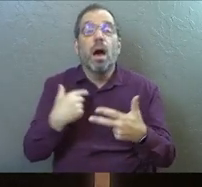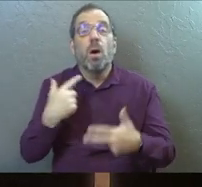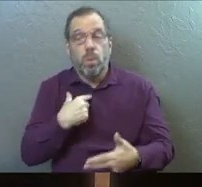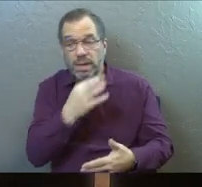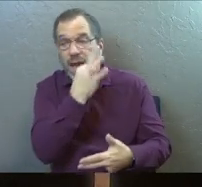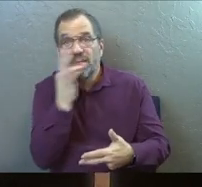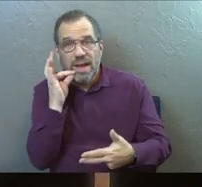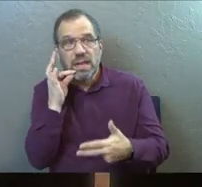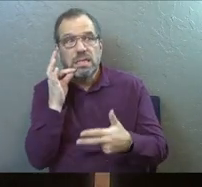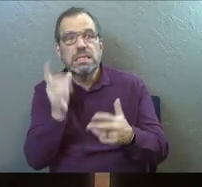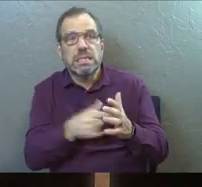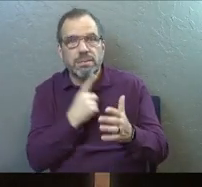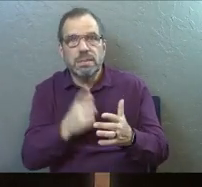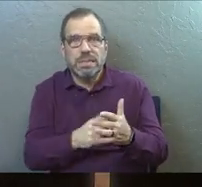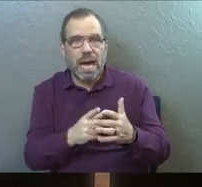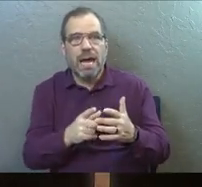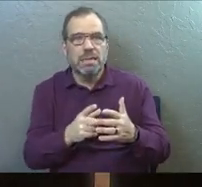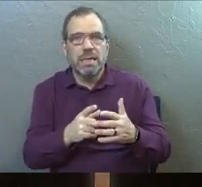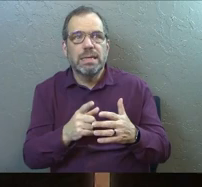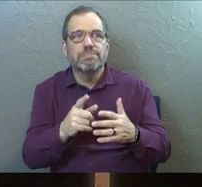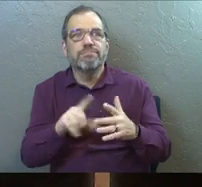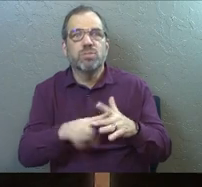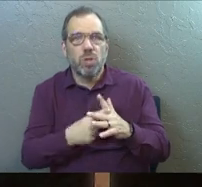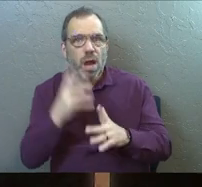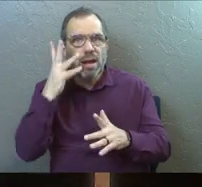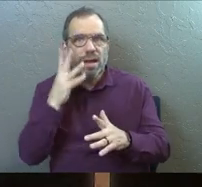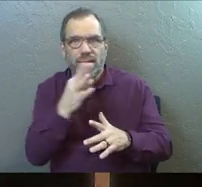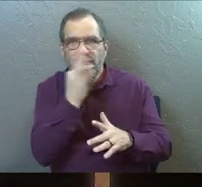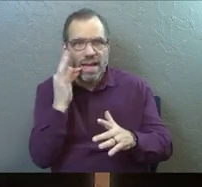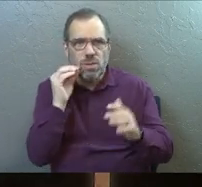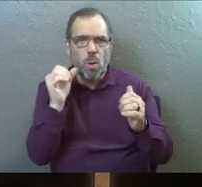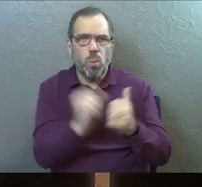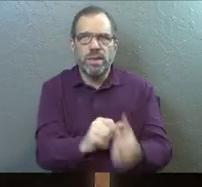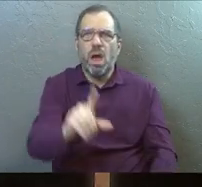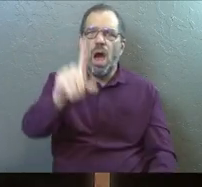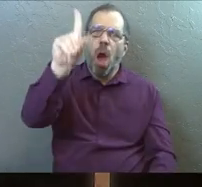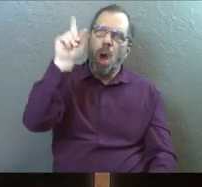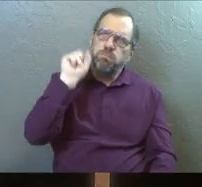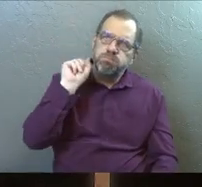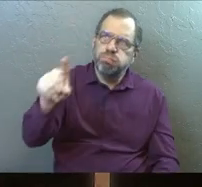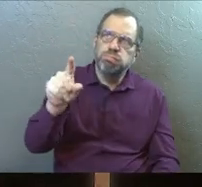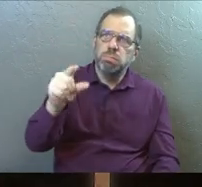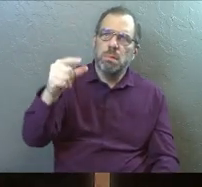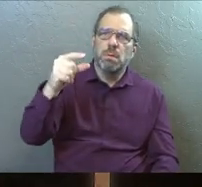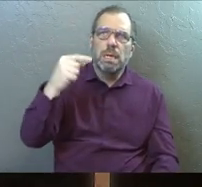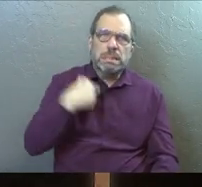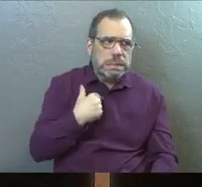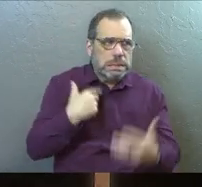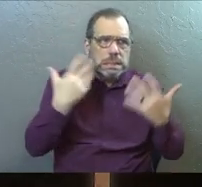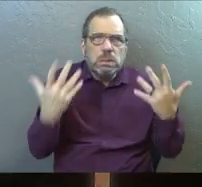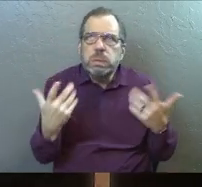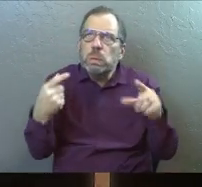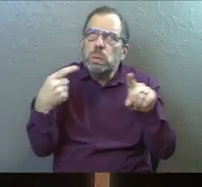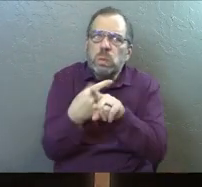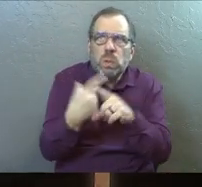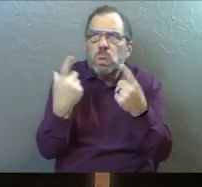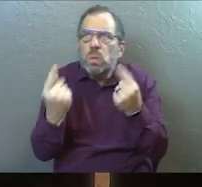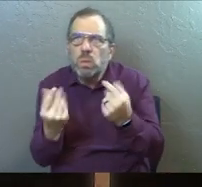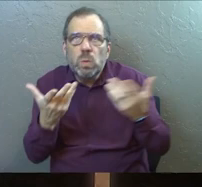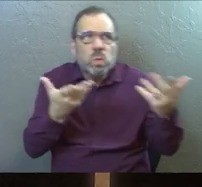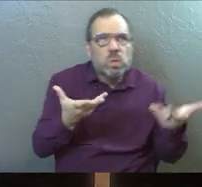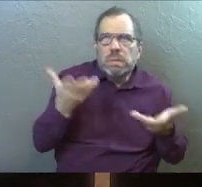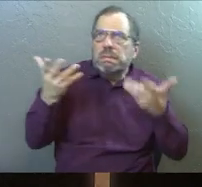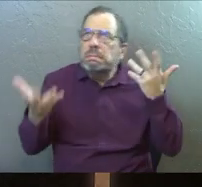when I fast, sometimes I walk into a fast with a big question. God, I'm at a crossroads and I don't know which direction